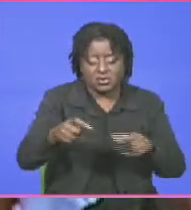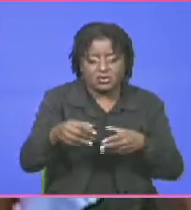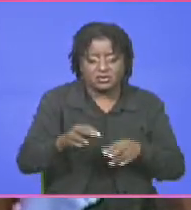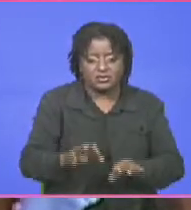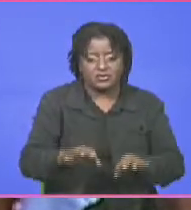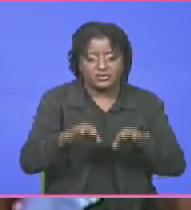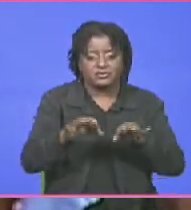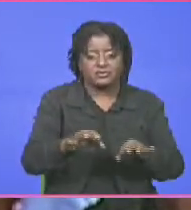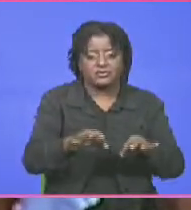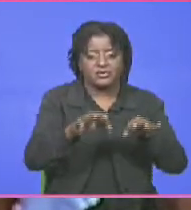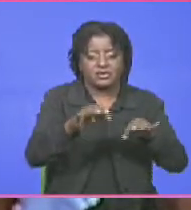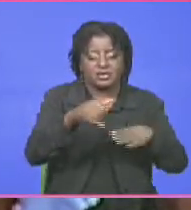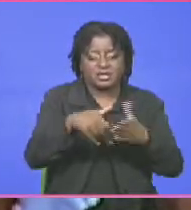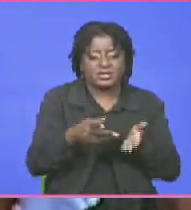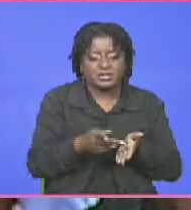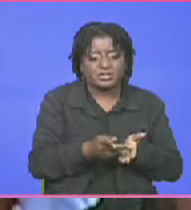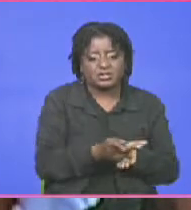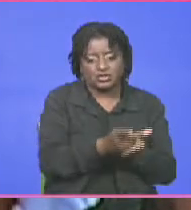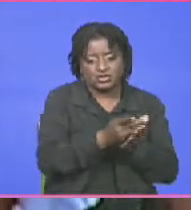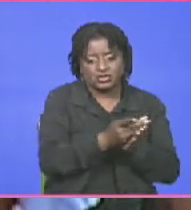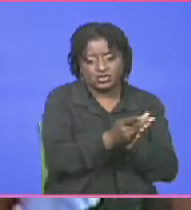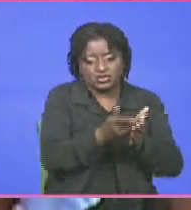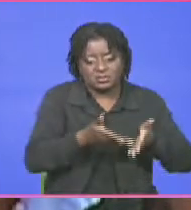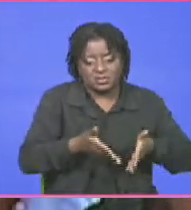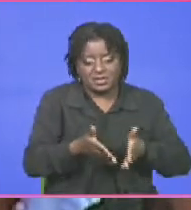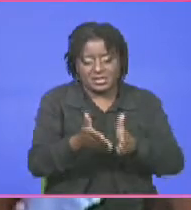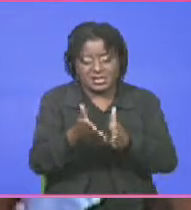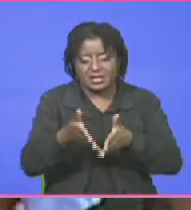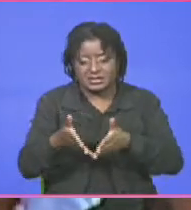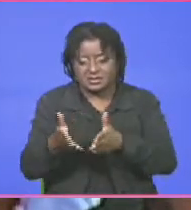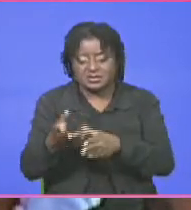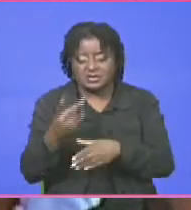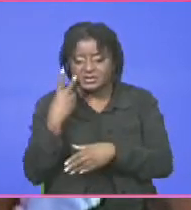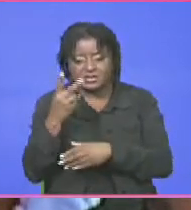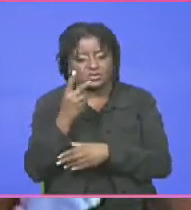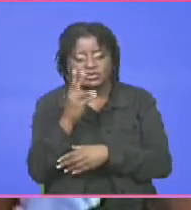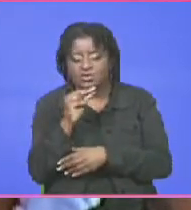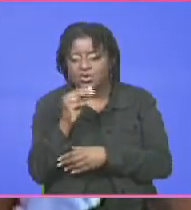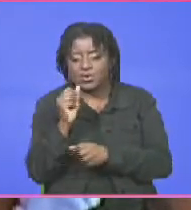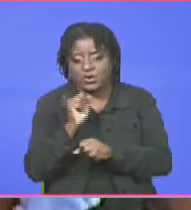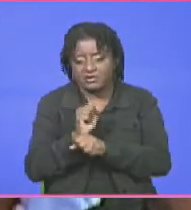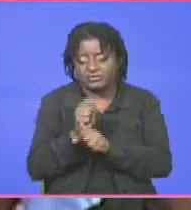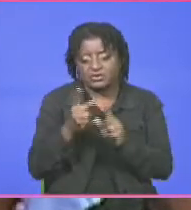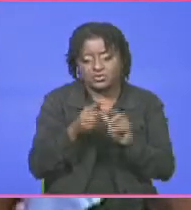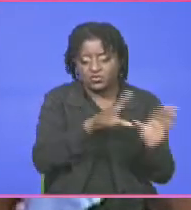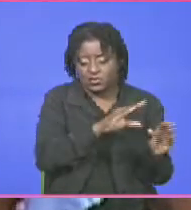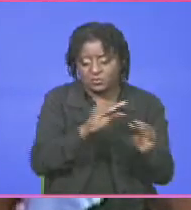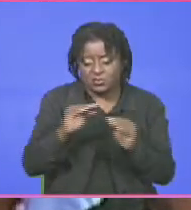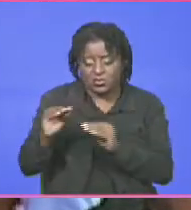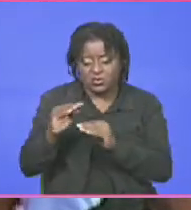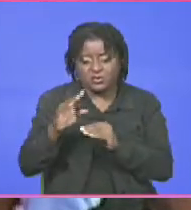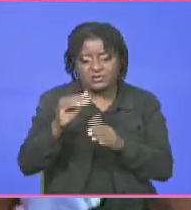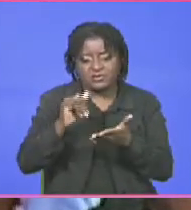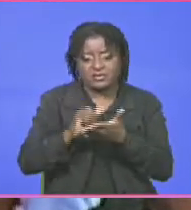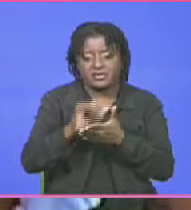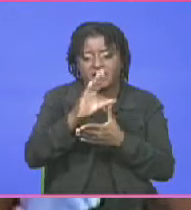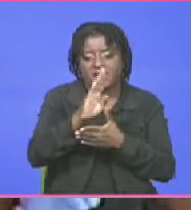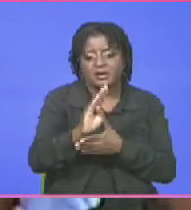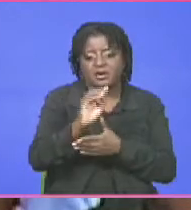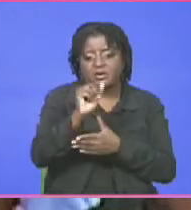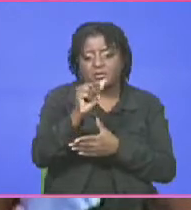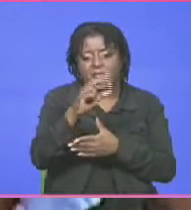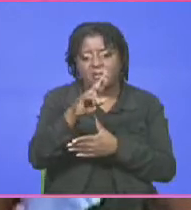seen any real effort to remove the barge. And so I am calling upon the government to address this